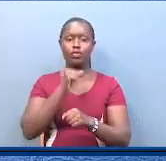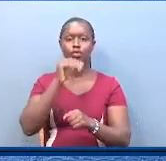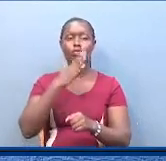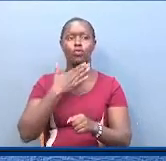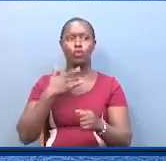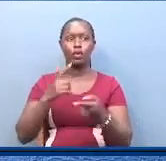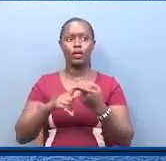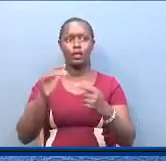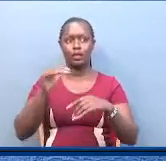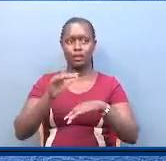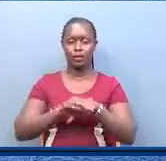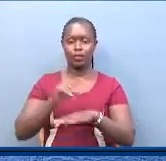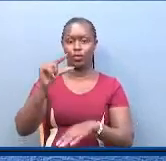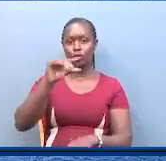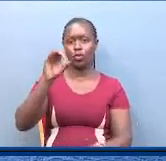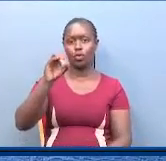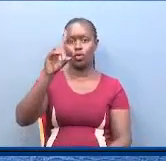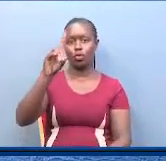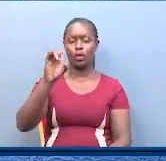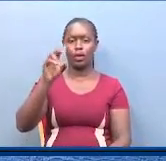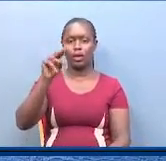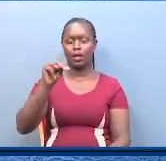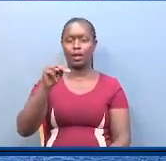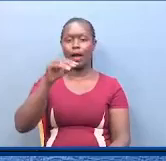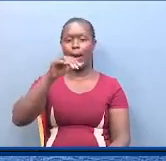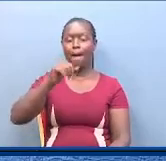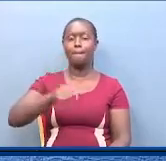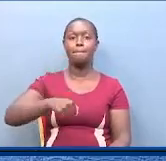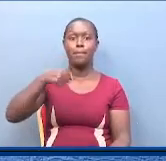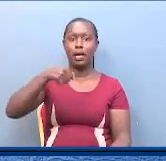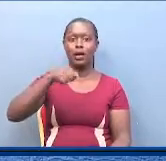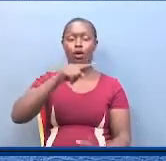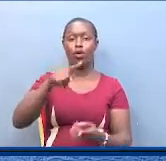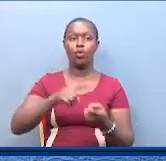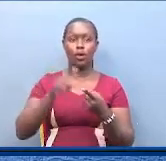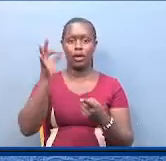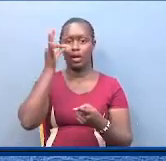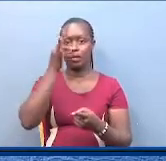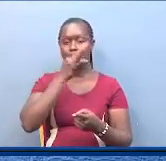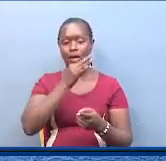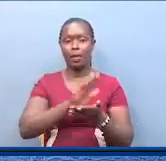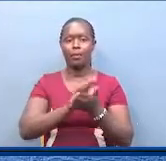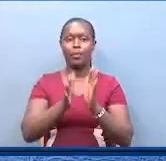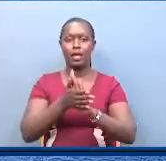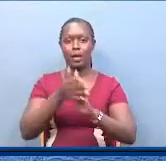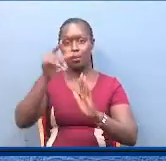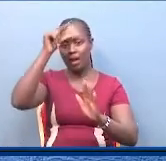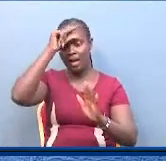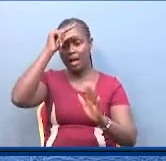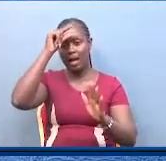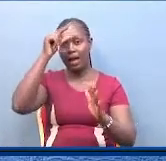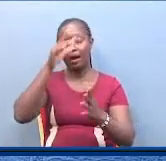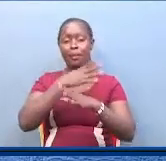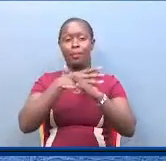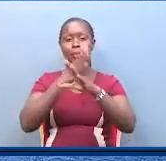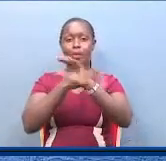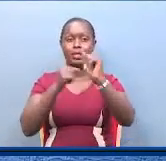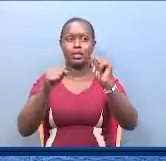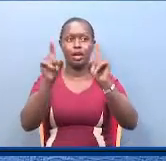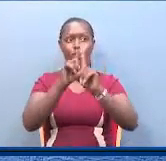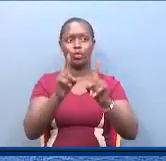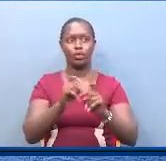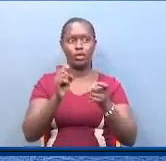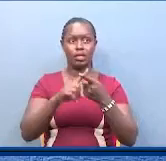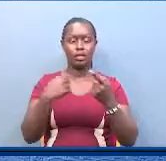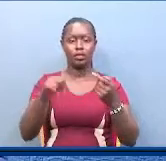the Goldenberg scandal addressed. When Kibaki took government, Kibaki's biggest delivery to